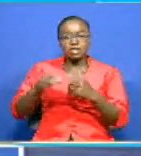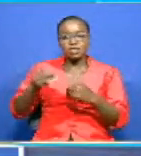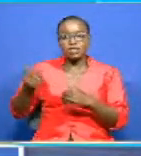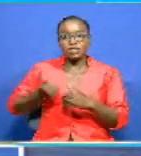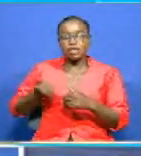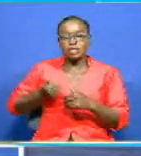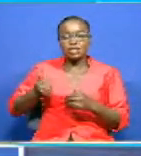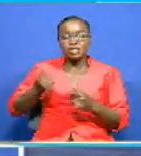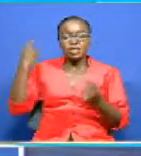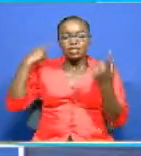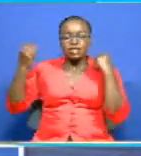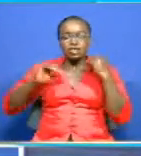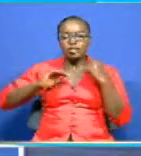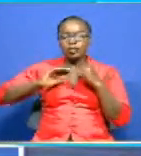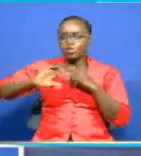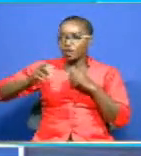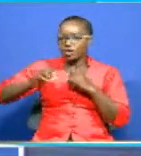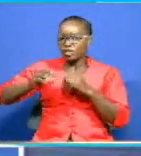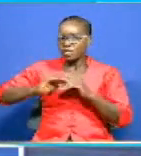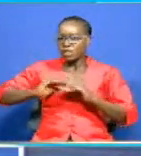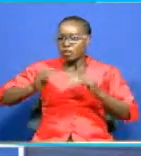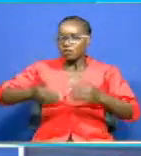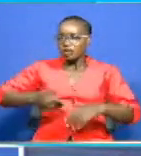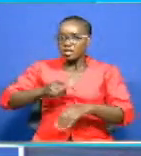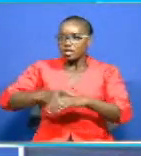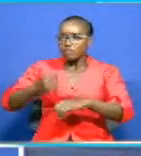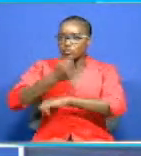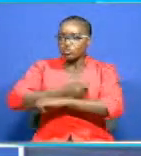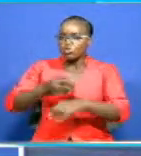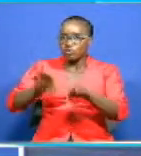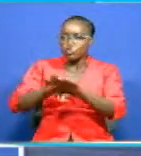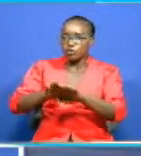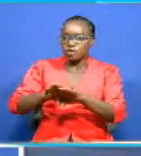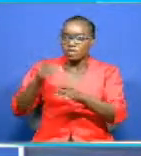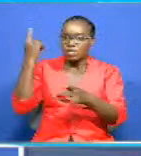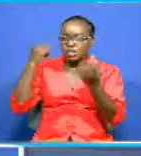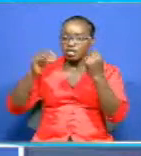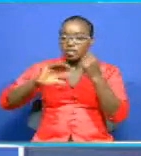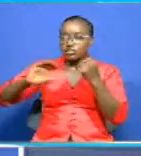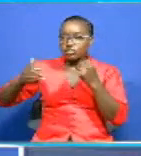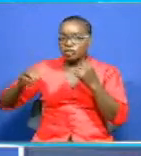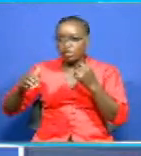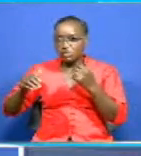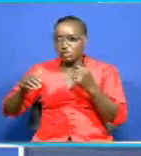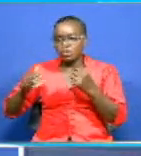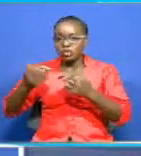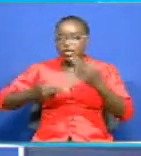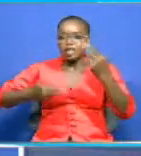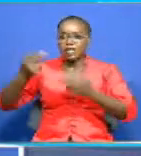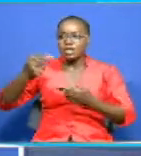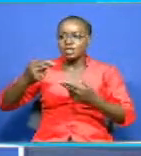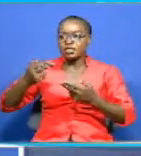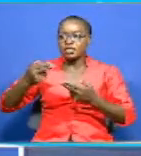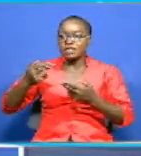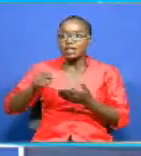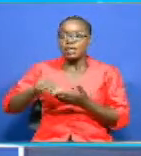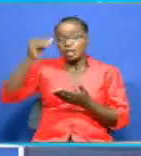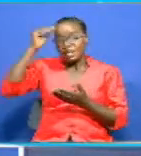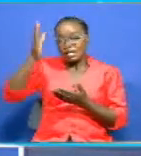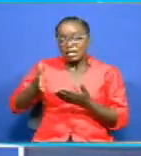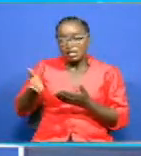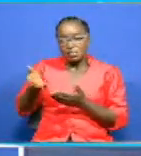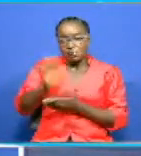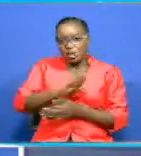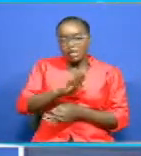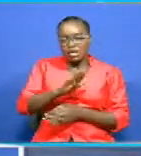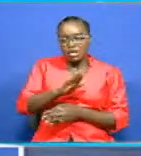in Kericho County became pregnant while schools were closed. Kericho County is ranked among the counties with the highest turnout of learners reporting back to